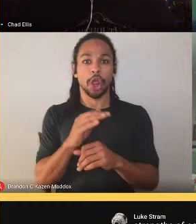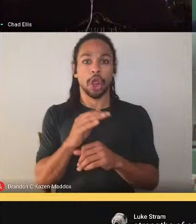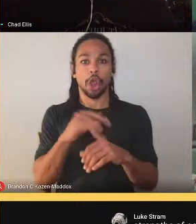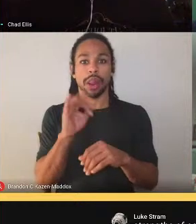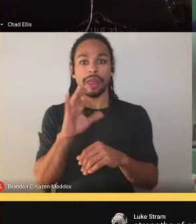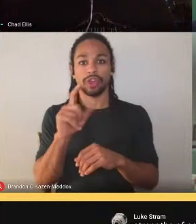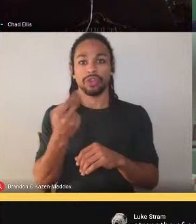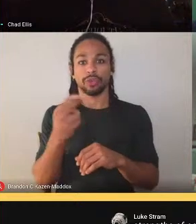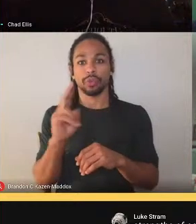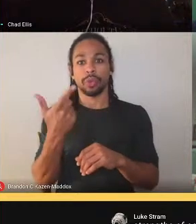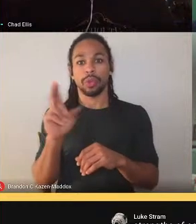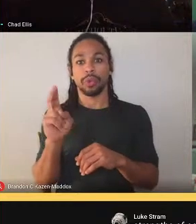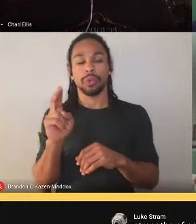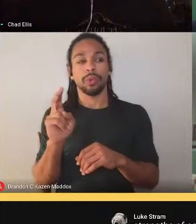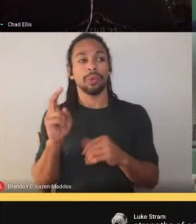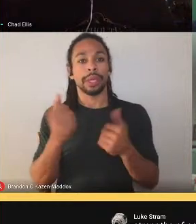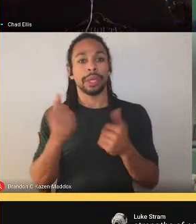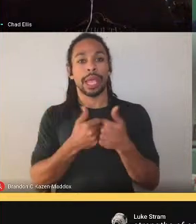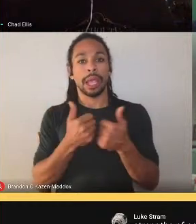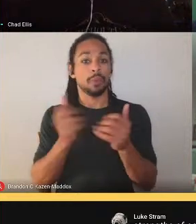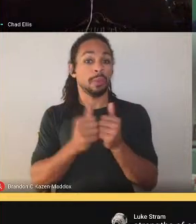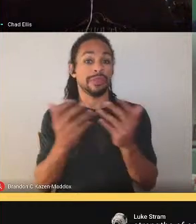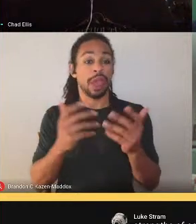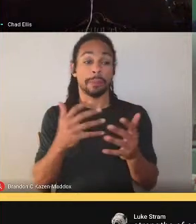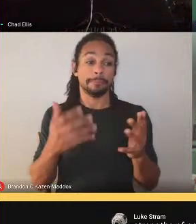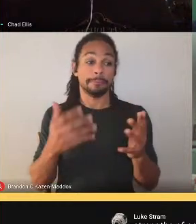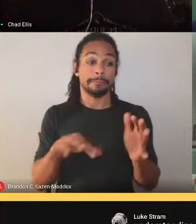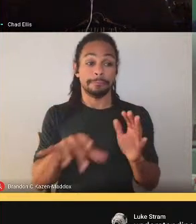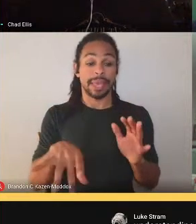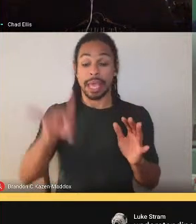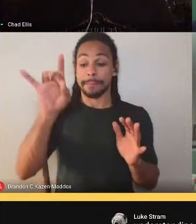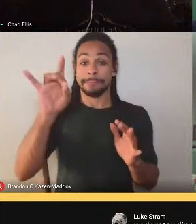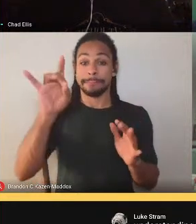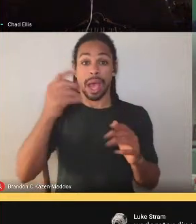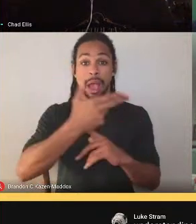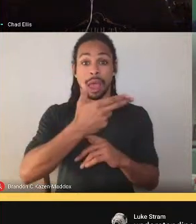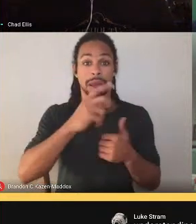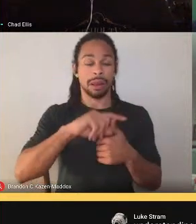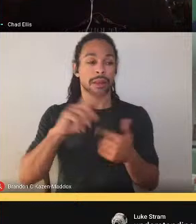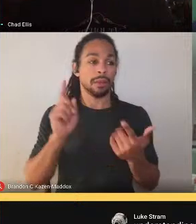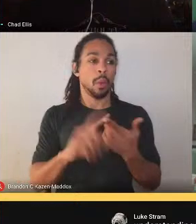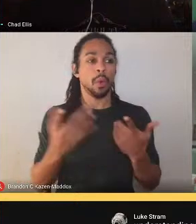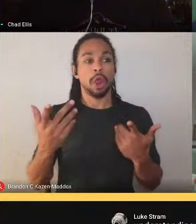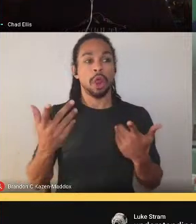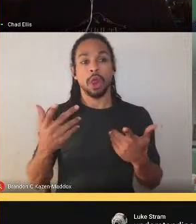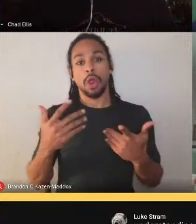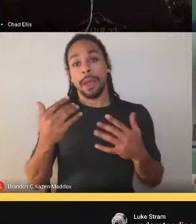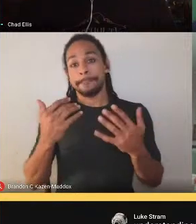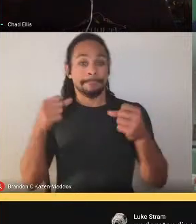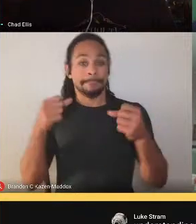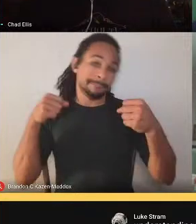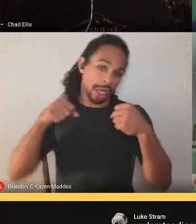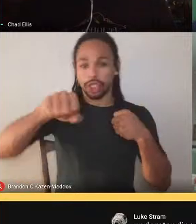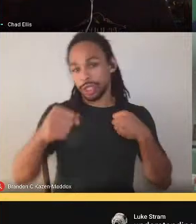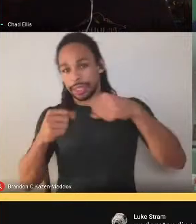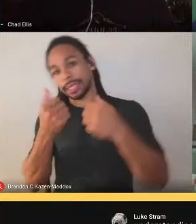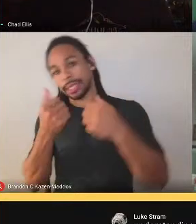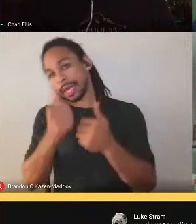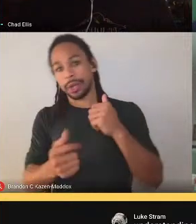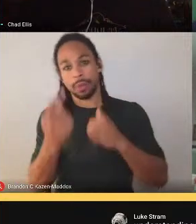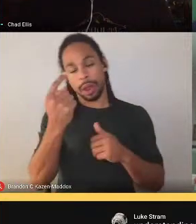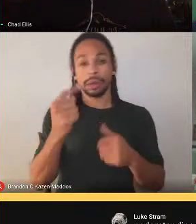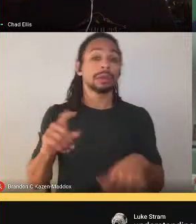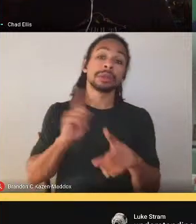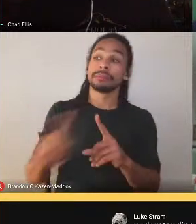like throwing a punch or anything, which D&D, you know, is, it's almost built around the combat system